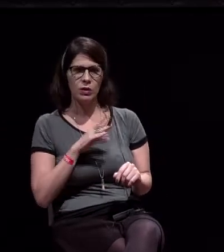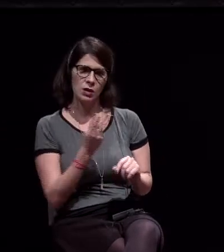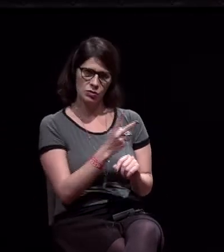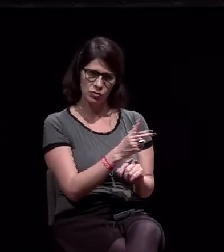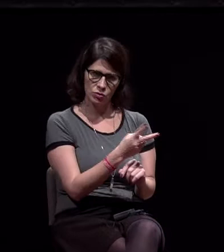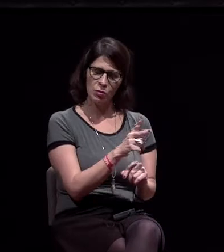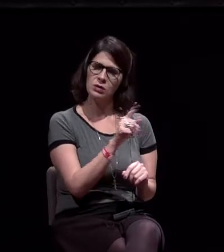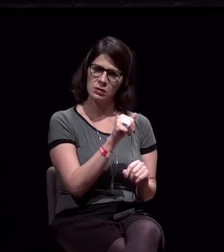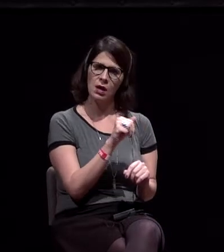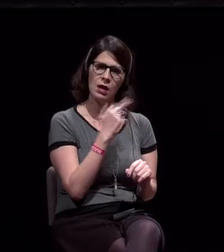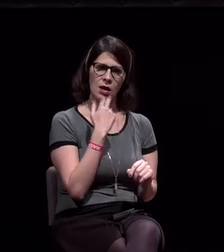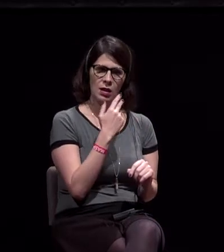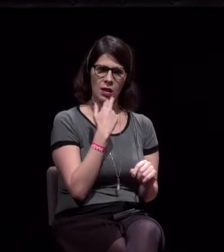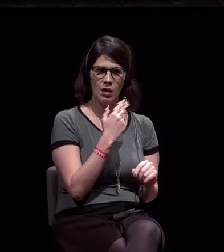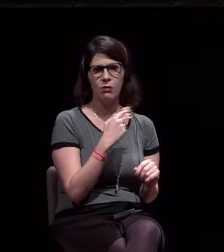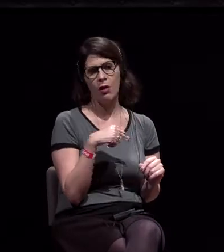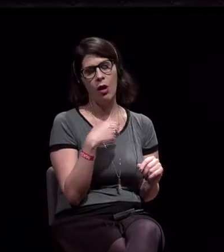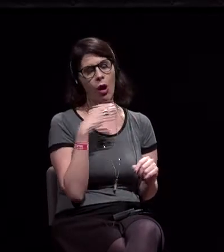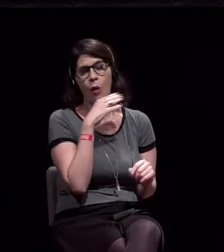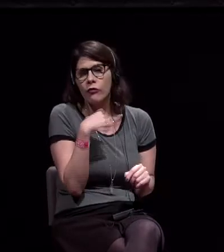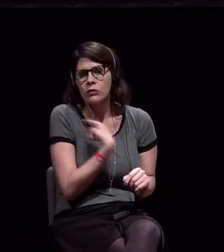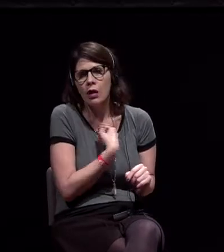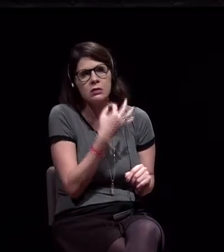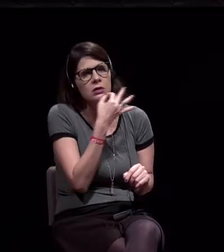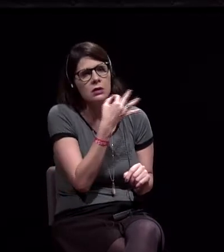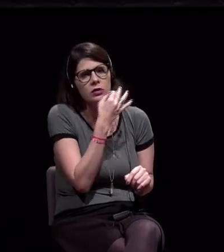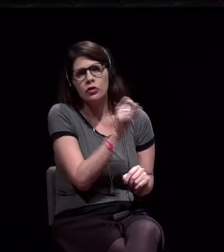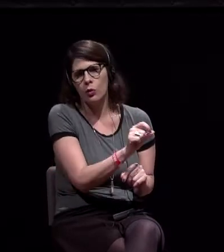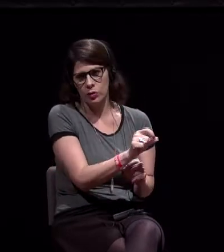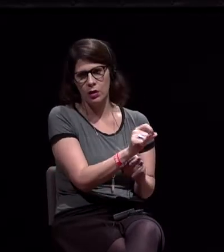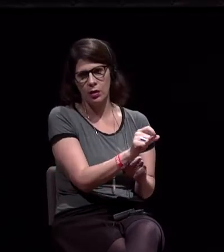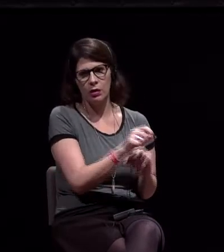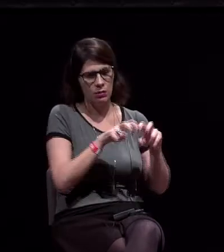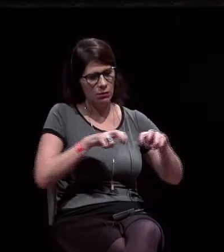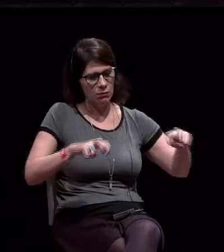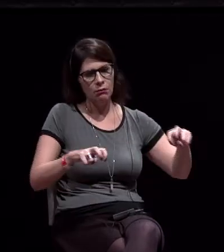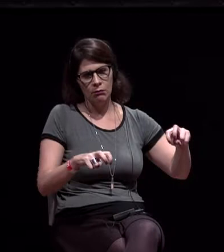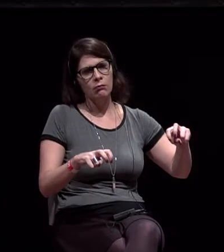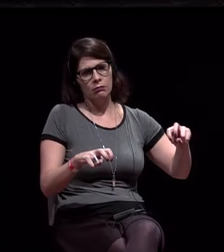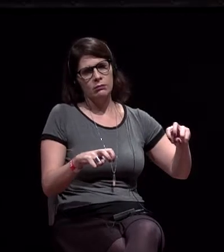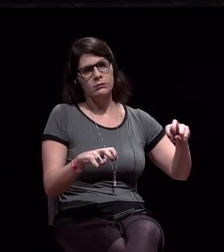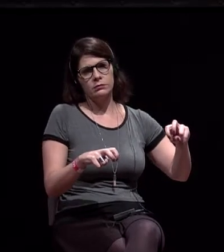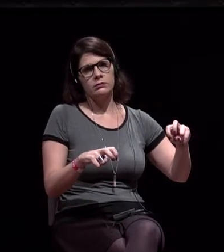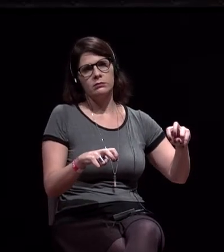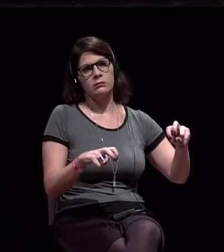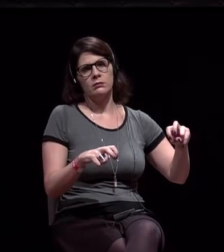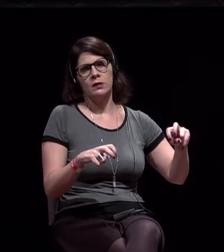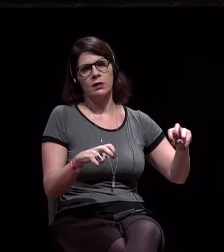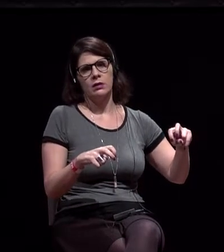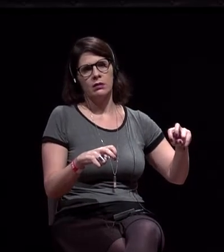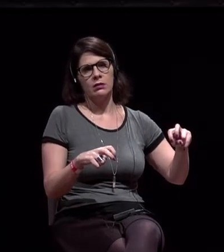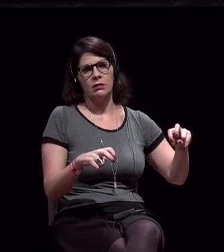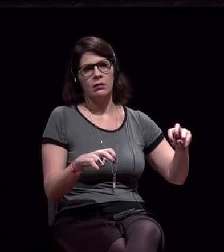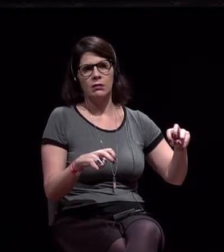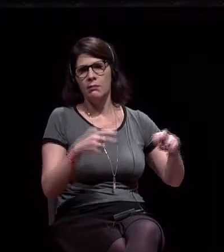obvious criticisms of the two roundtables is that they certainly at that point did not include any indigenous people. I mean, Mario